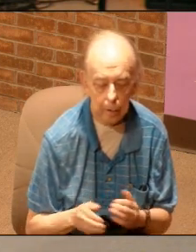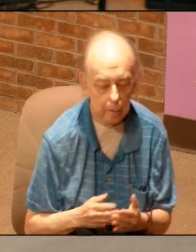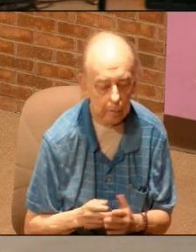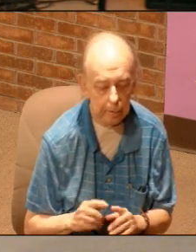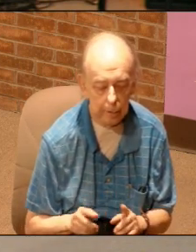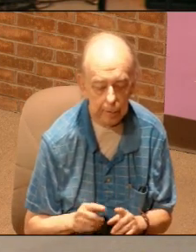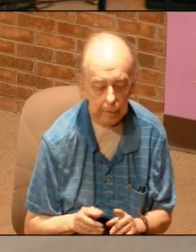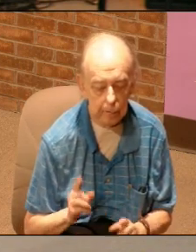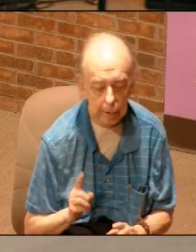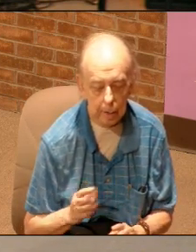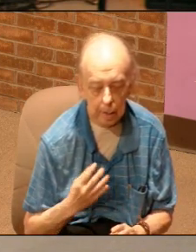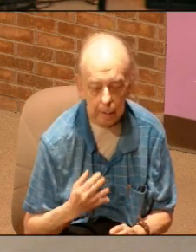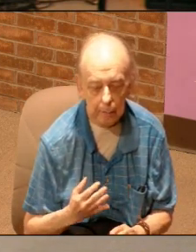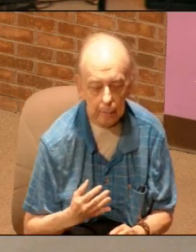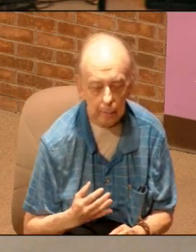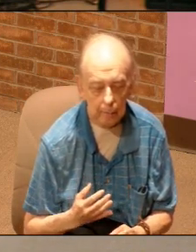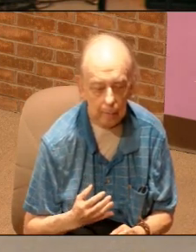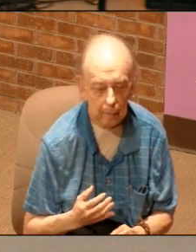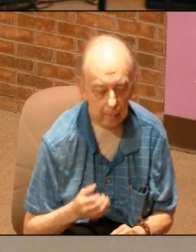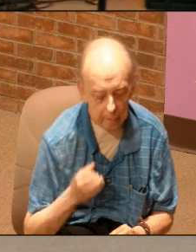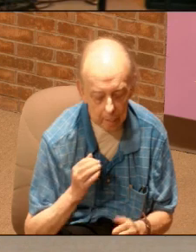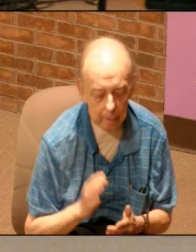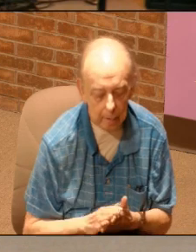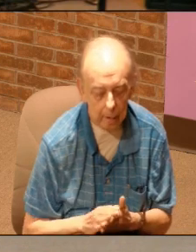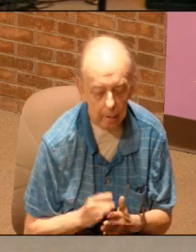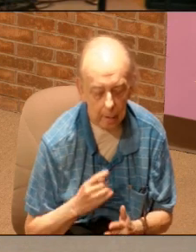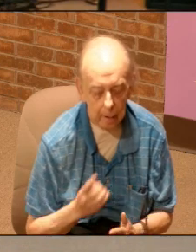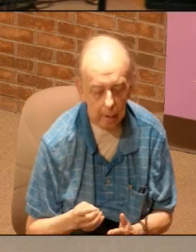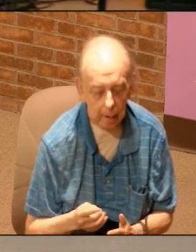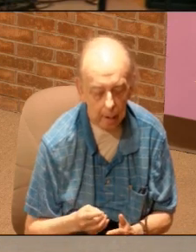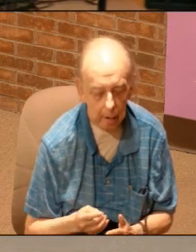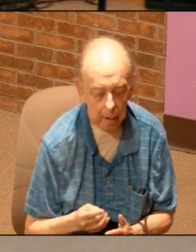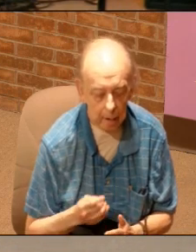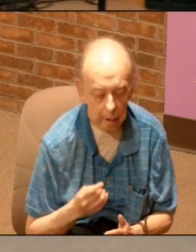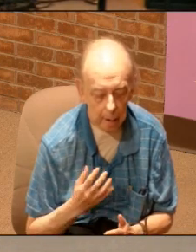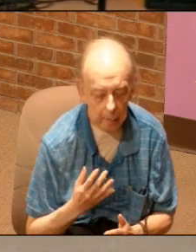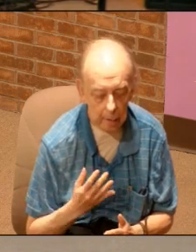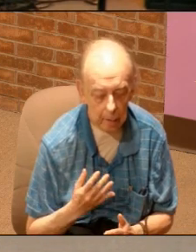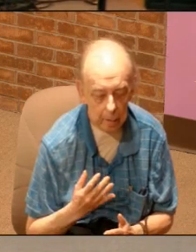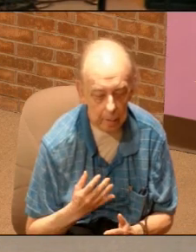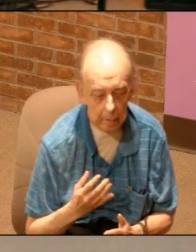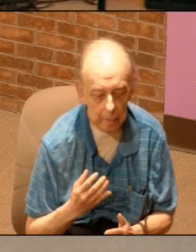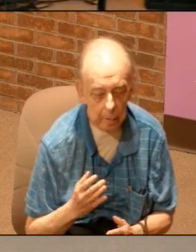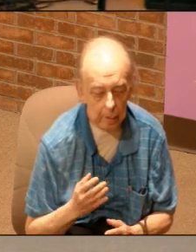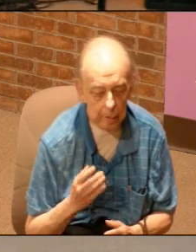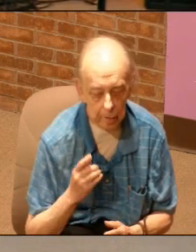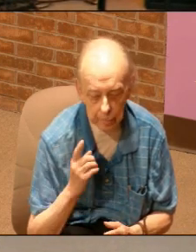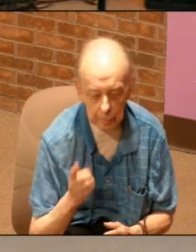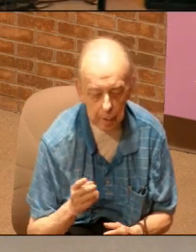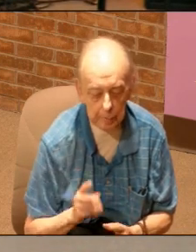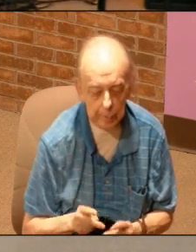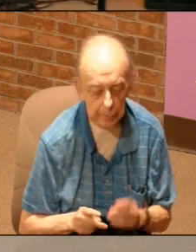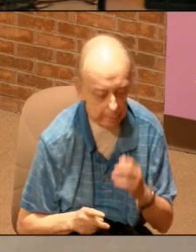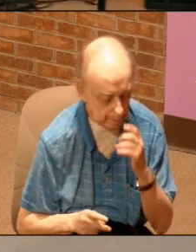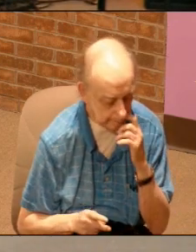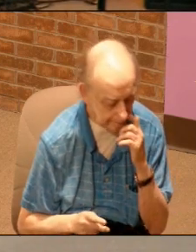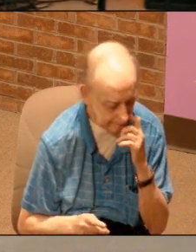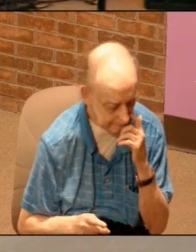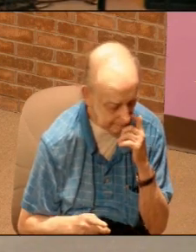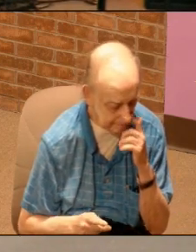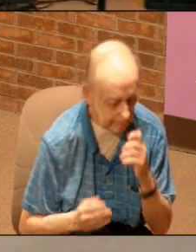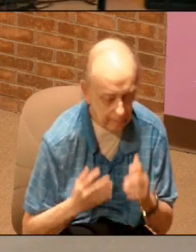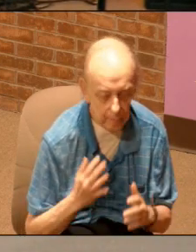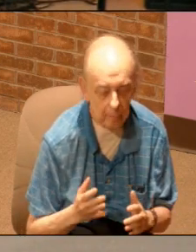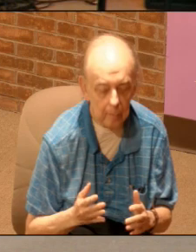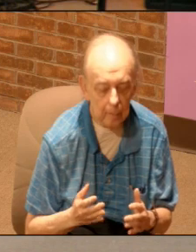or whatever, and as you can tell, I am not a color coordinated person. Okay? That color